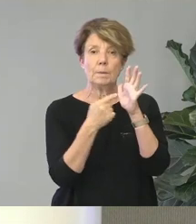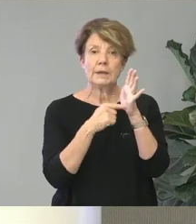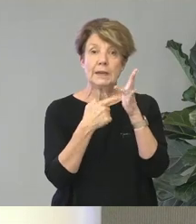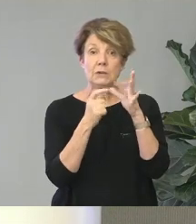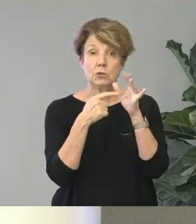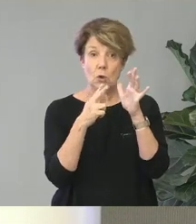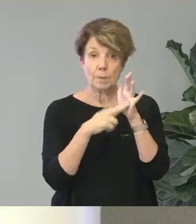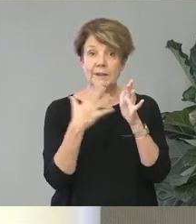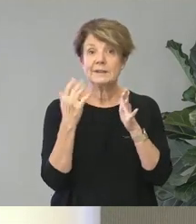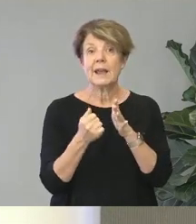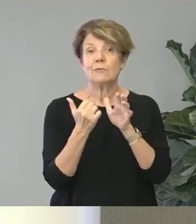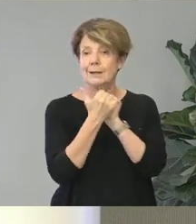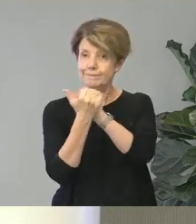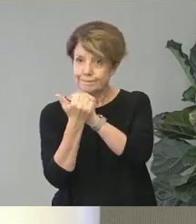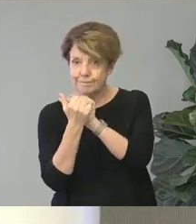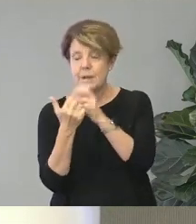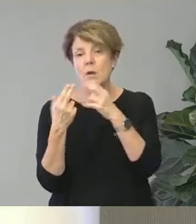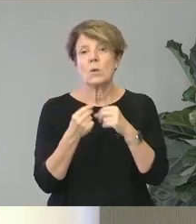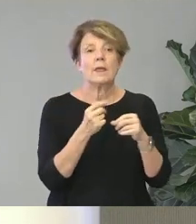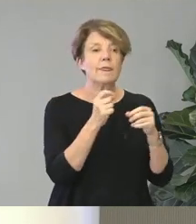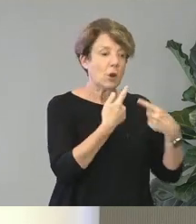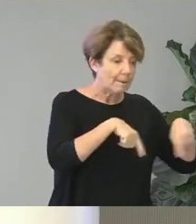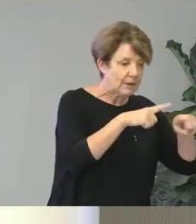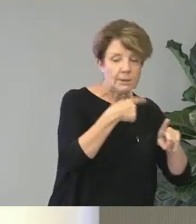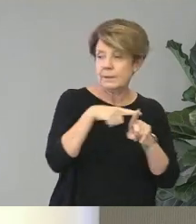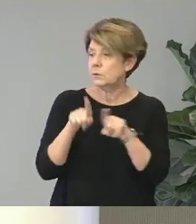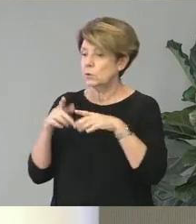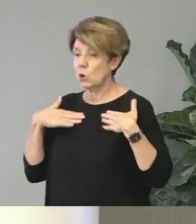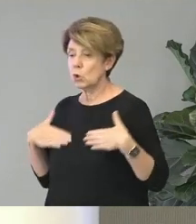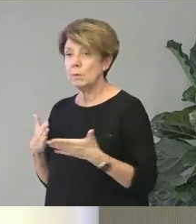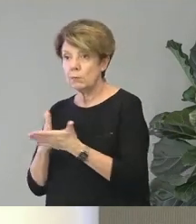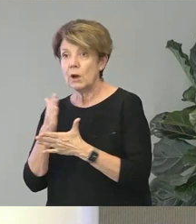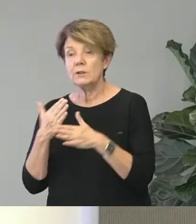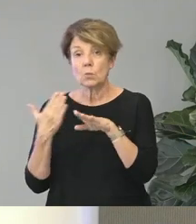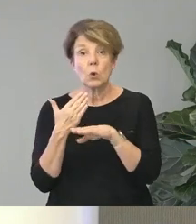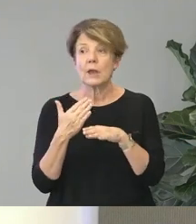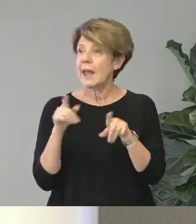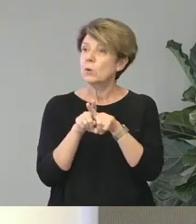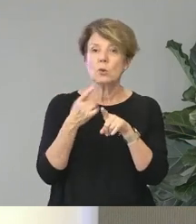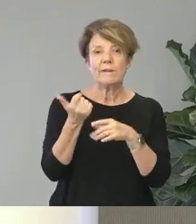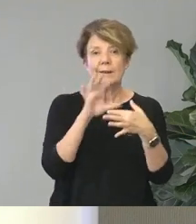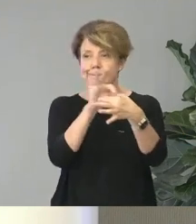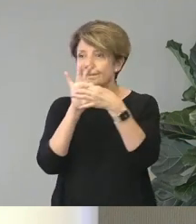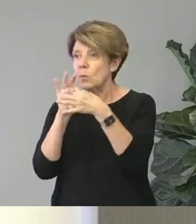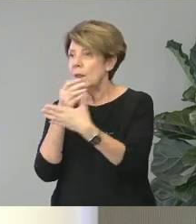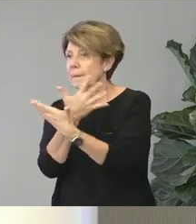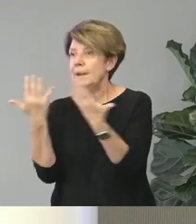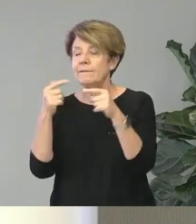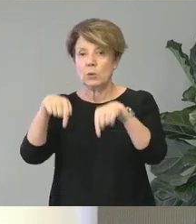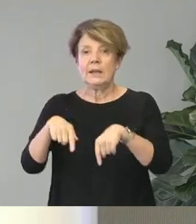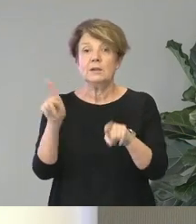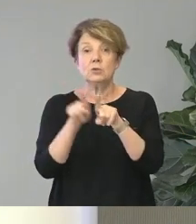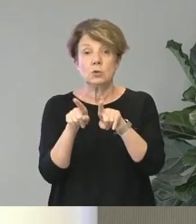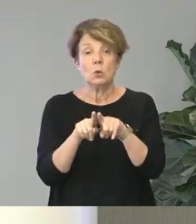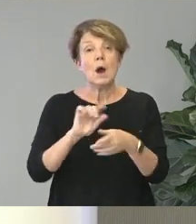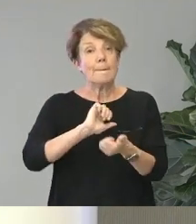association with the Commission and with human rights work, and looking out here, we've had an association with many of you too. As a partner in